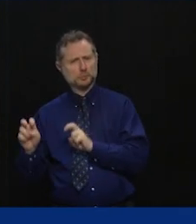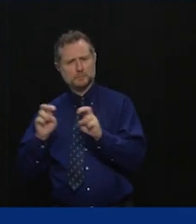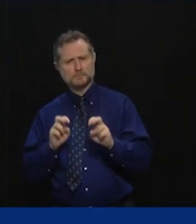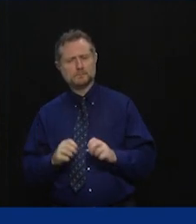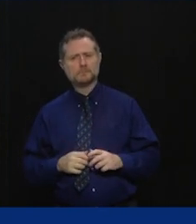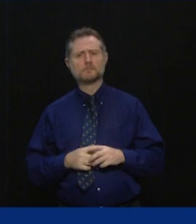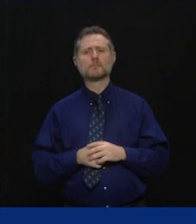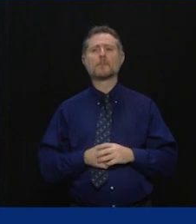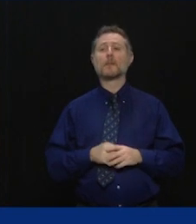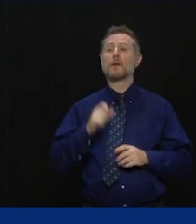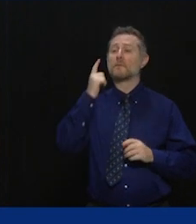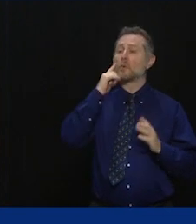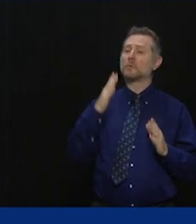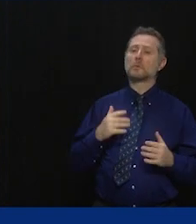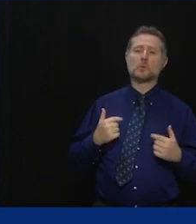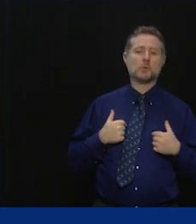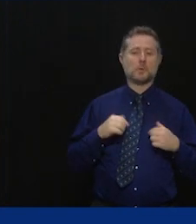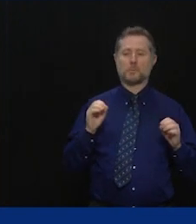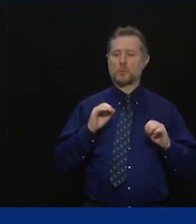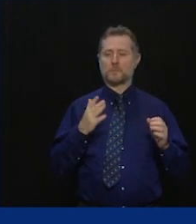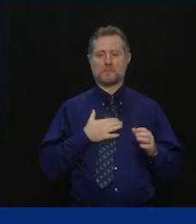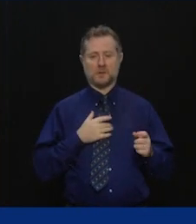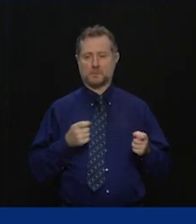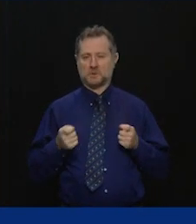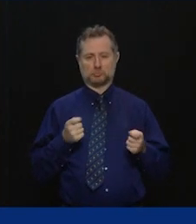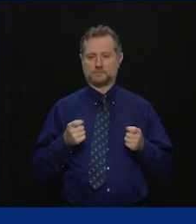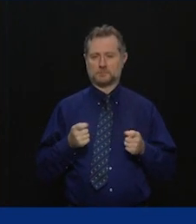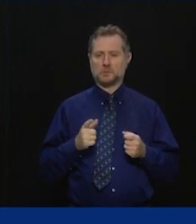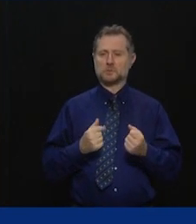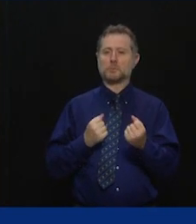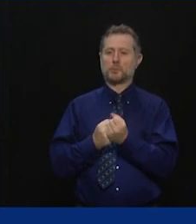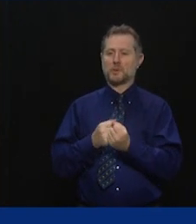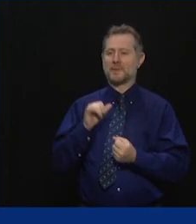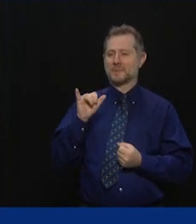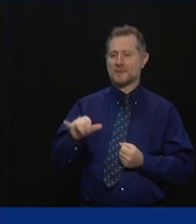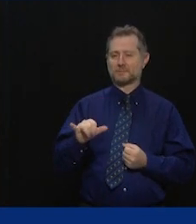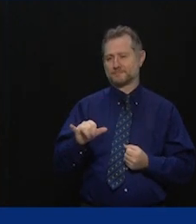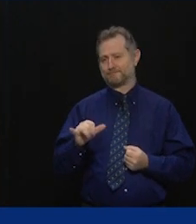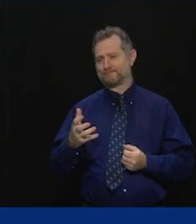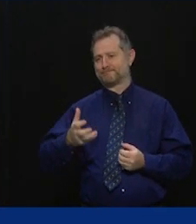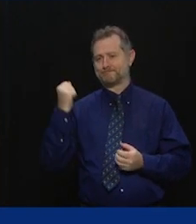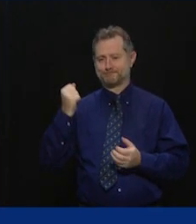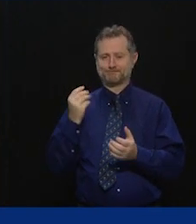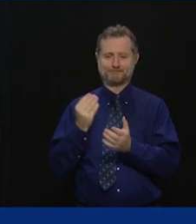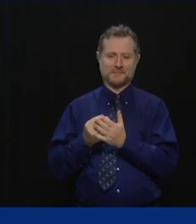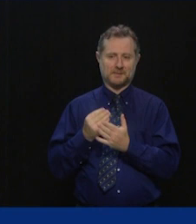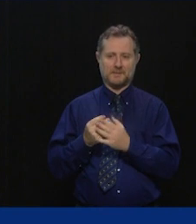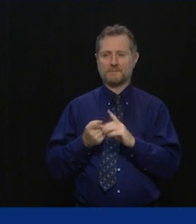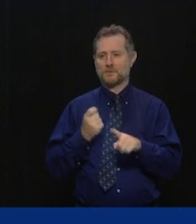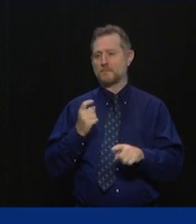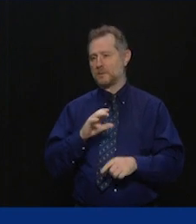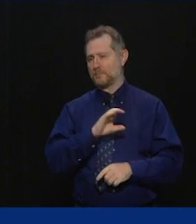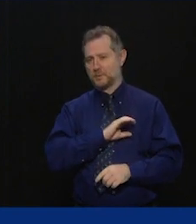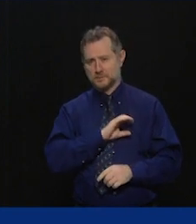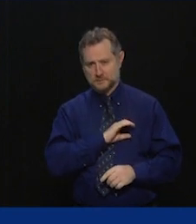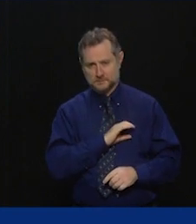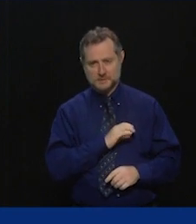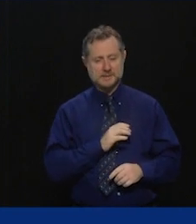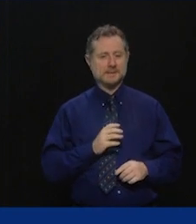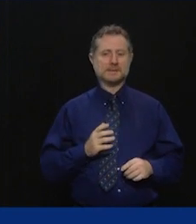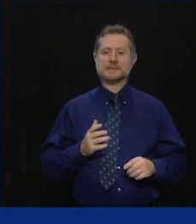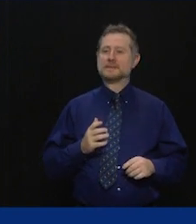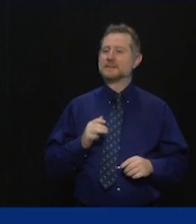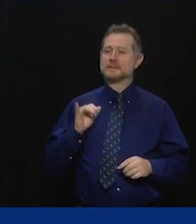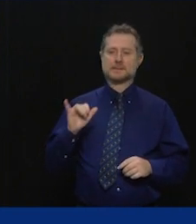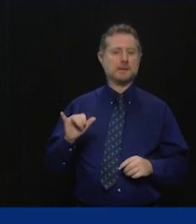defund the police. No one in my administration does. That was a catchphrase that had very negative connotations. And I